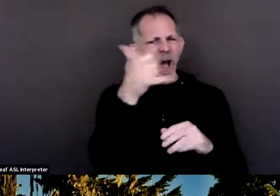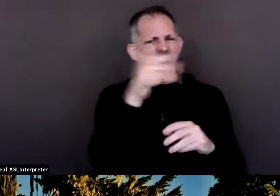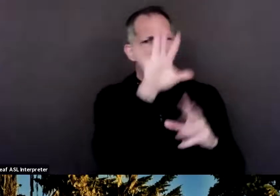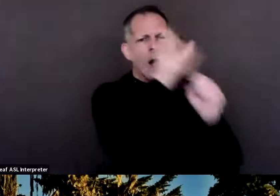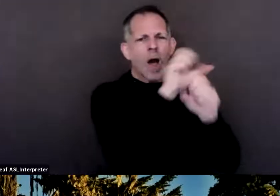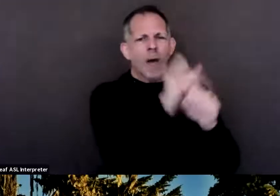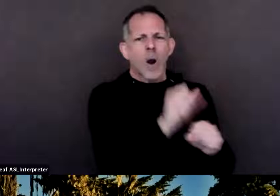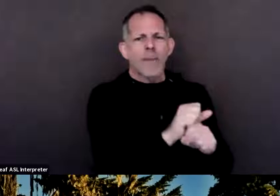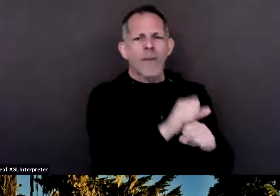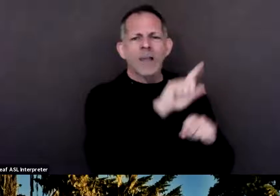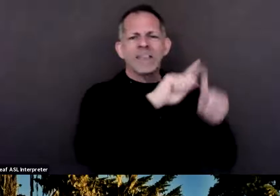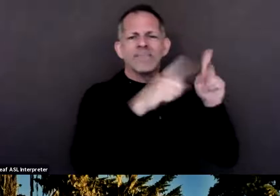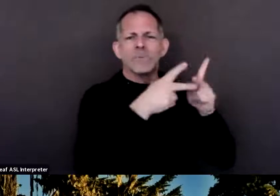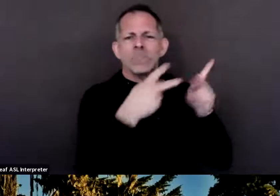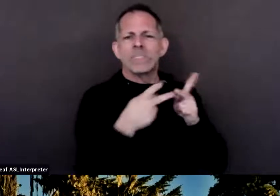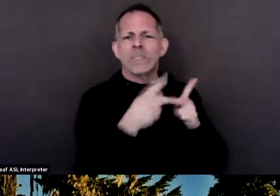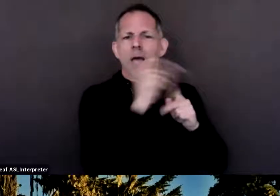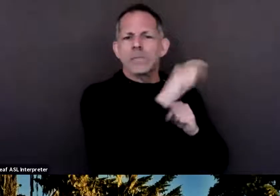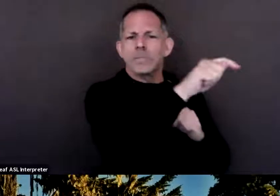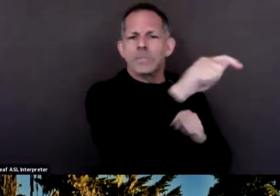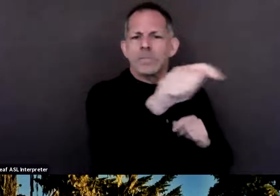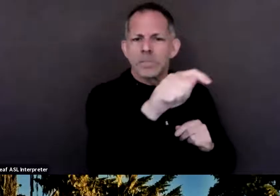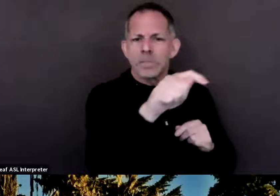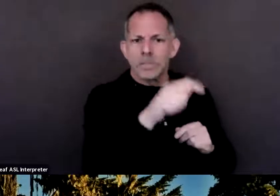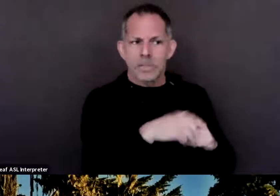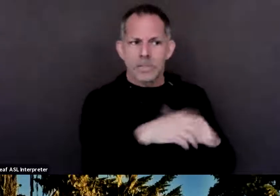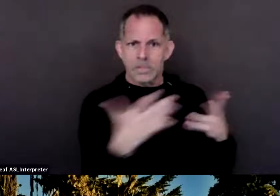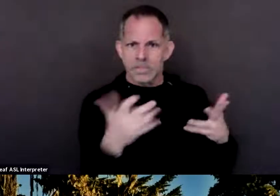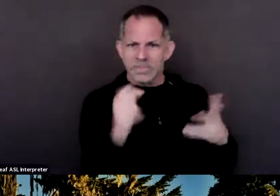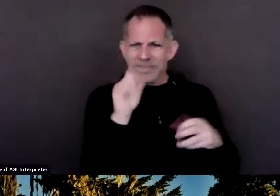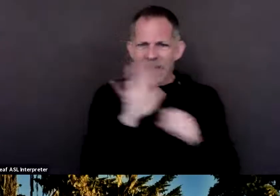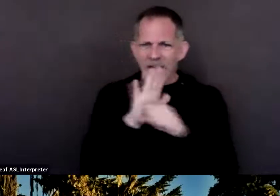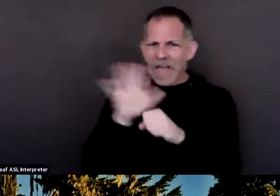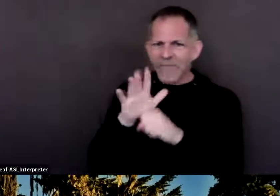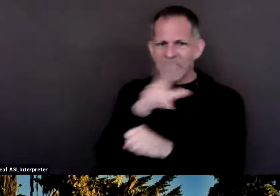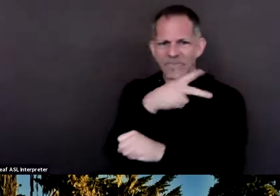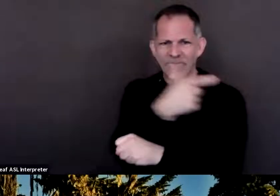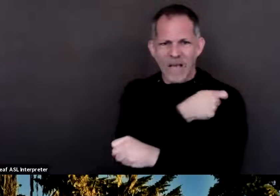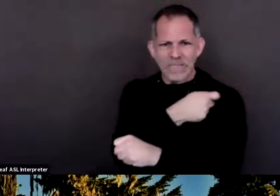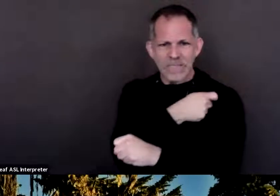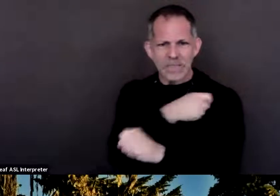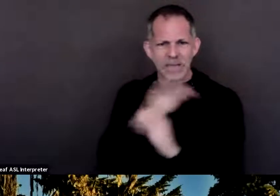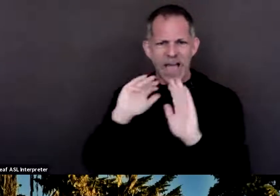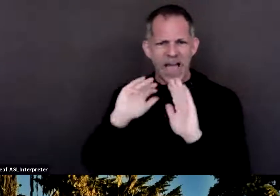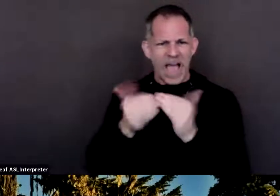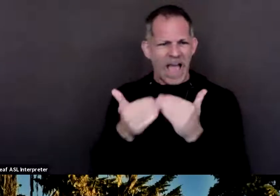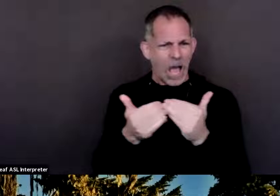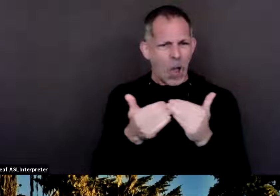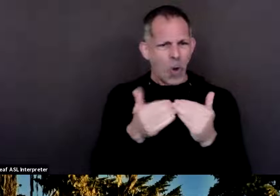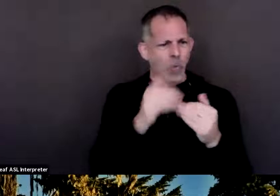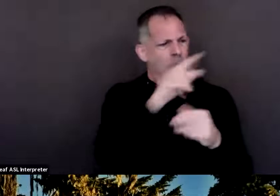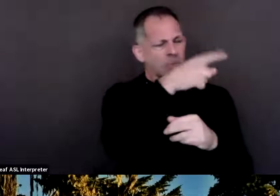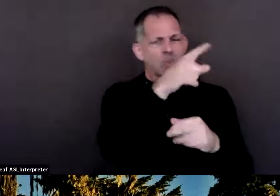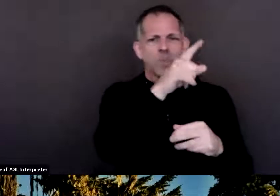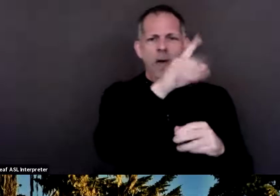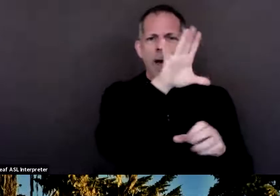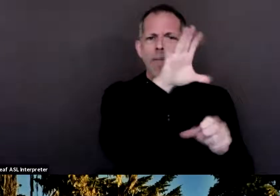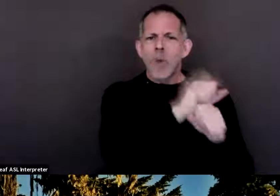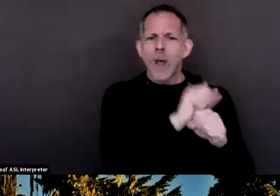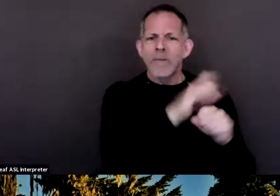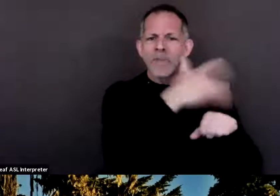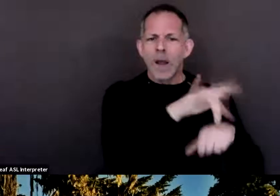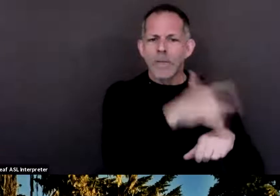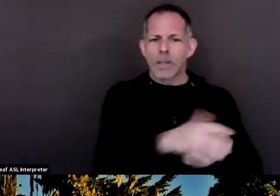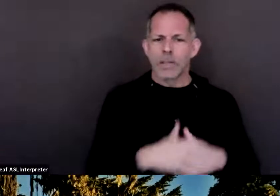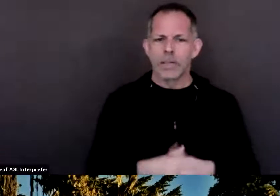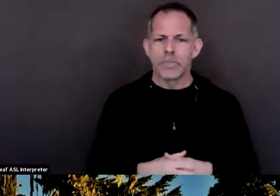supply? And Dr. or Jason might want to address this. Yeah, I can respond to that. Yeah, sometimes that does mean the